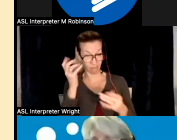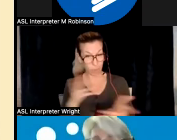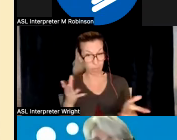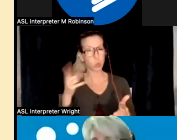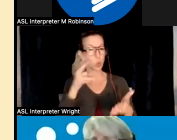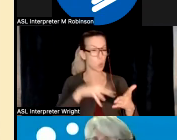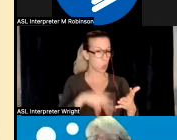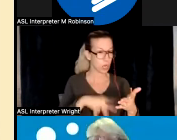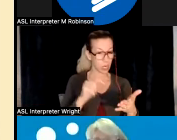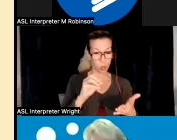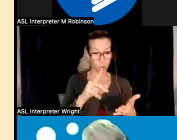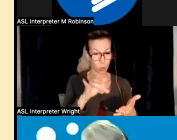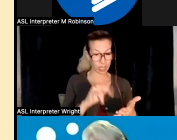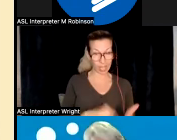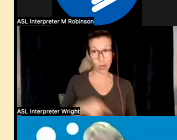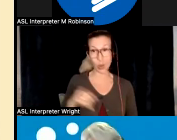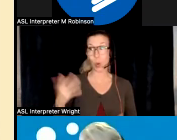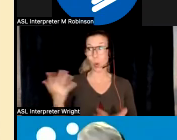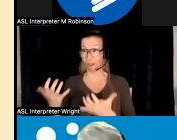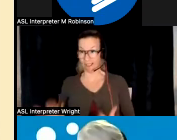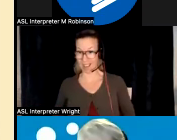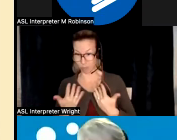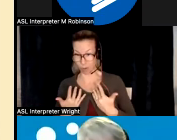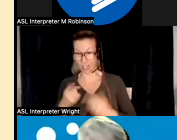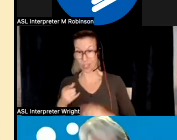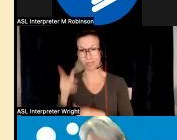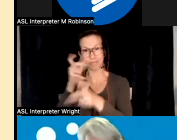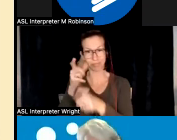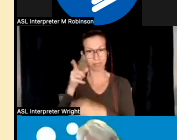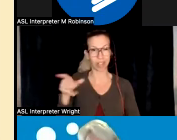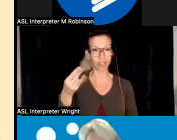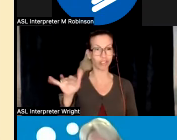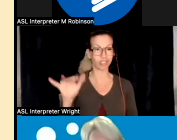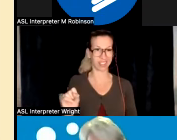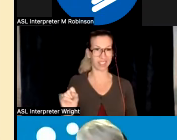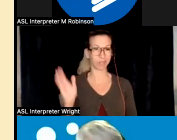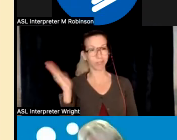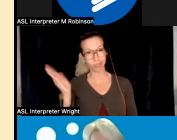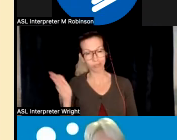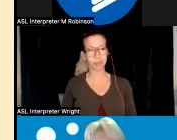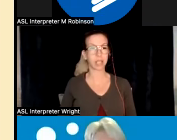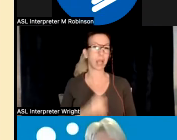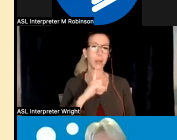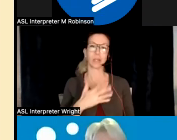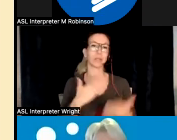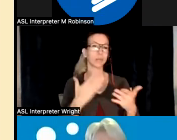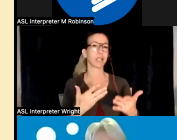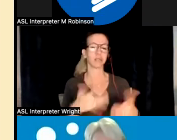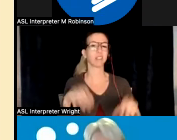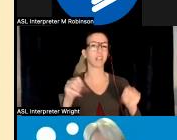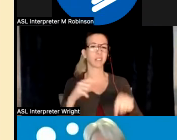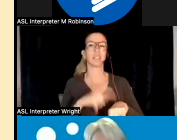want inspiration, listen to Junius talk about community engagement. So I'd highly recommend you take the time to do